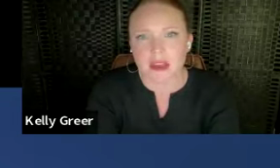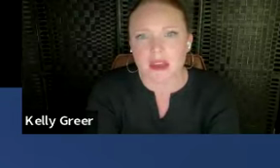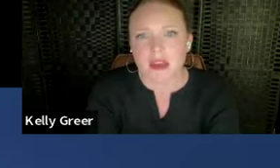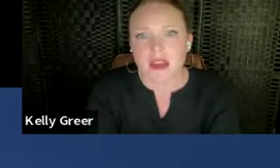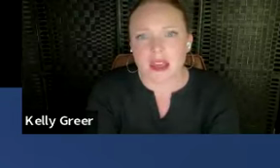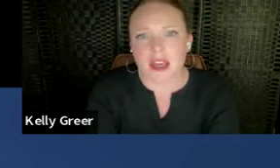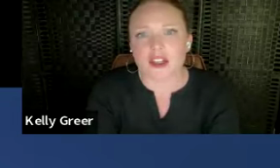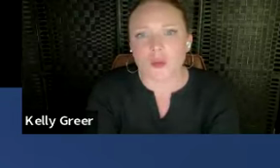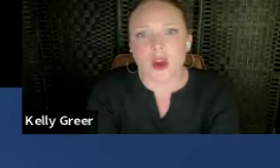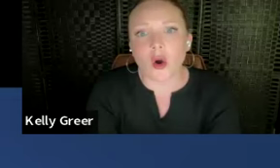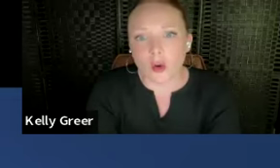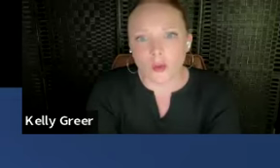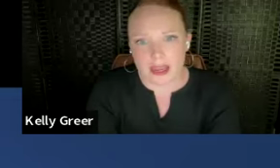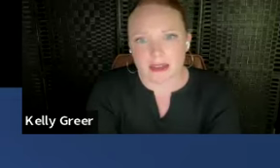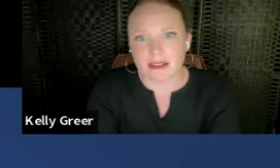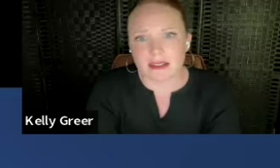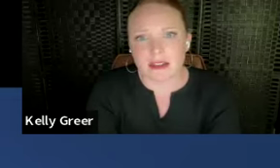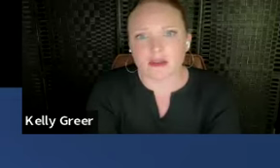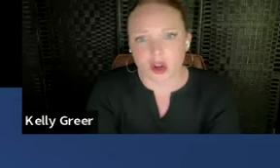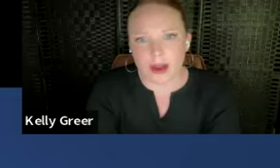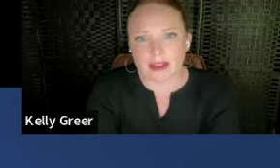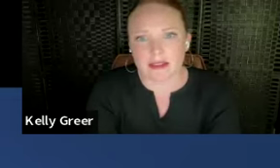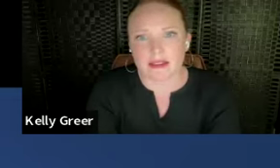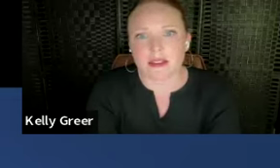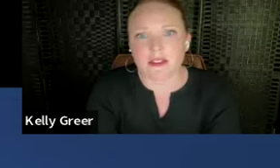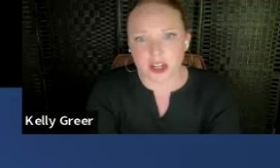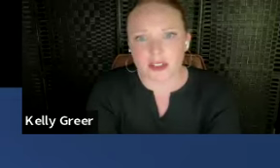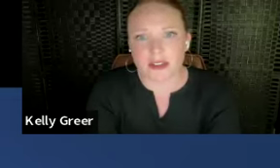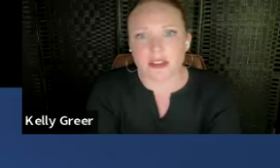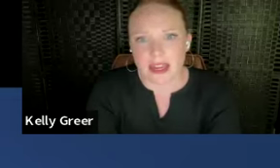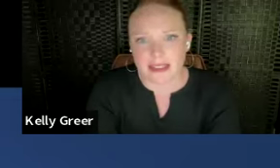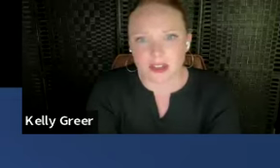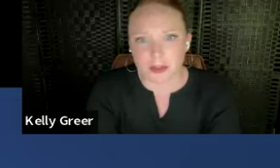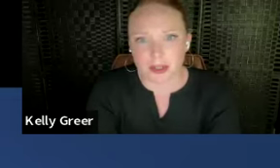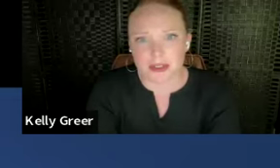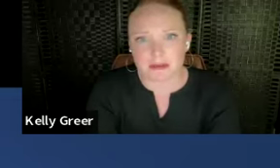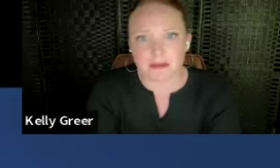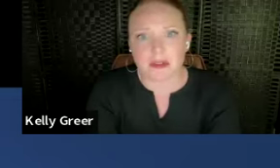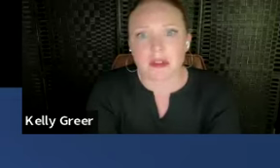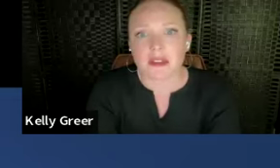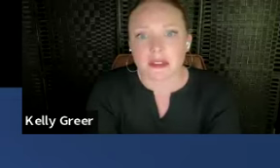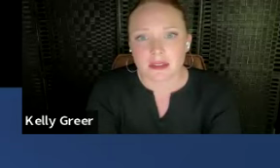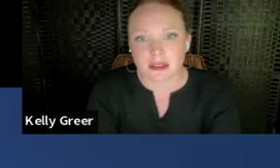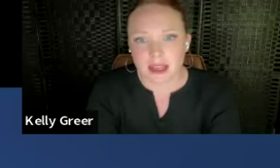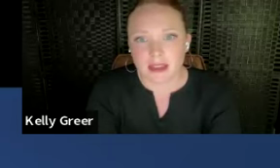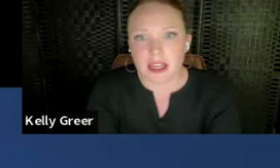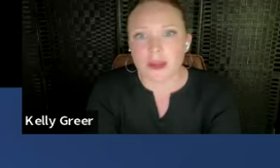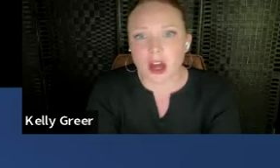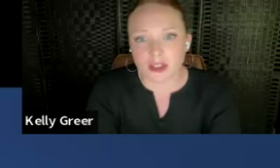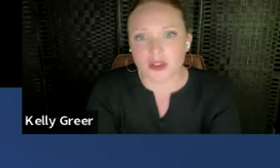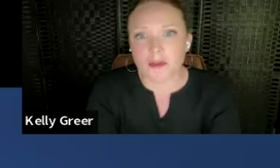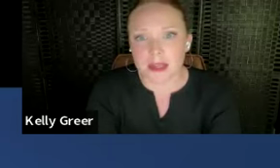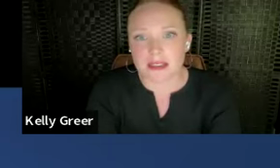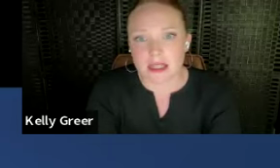request. And we always request first ASL interpreters.